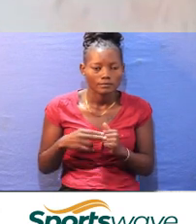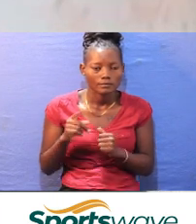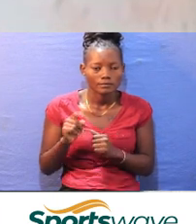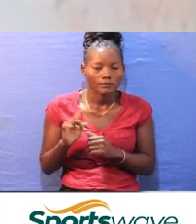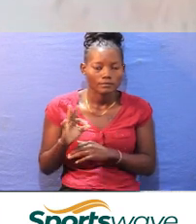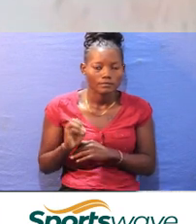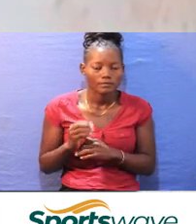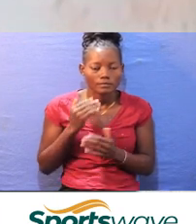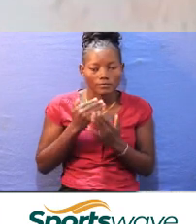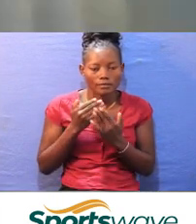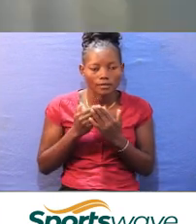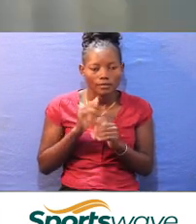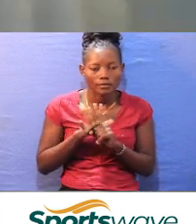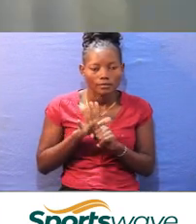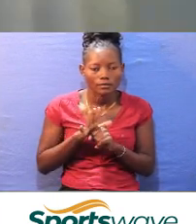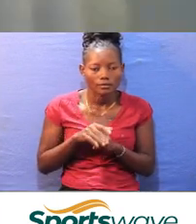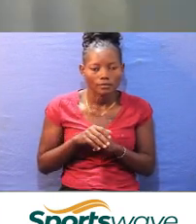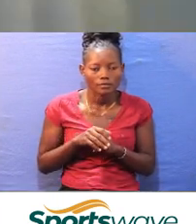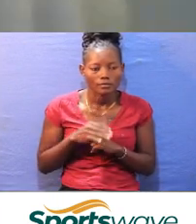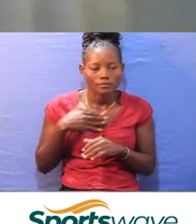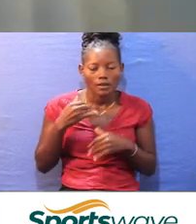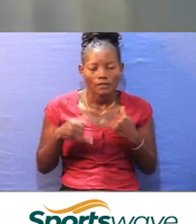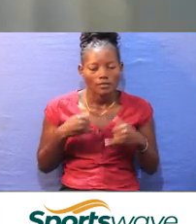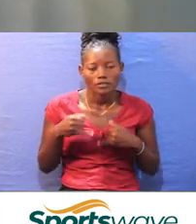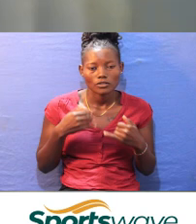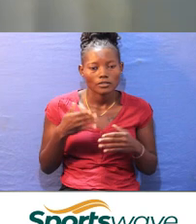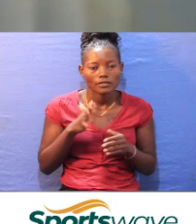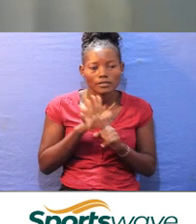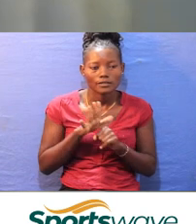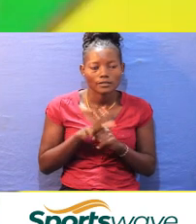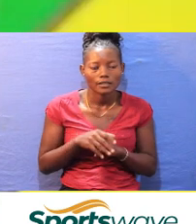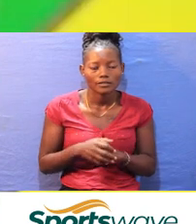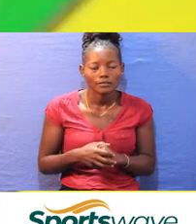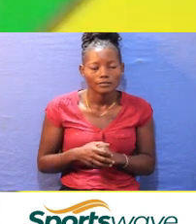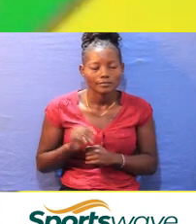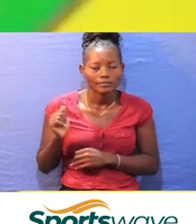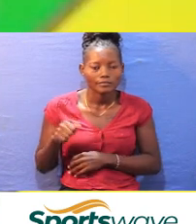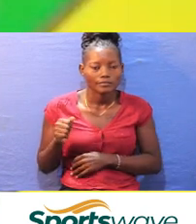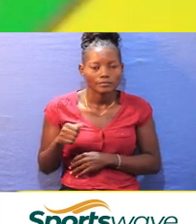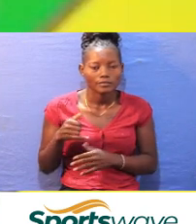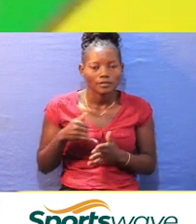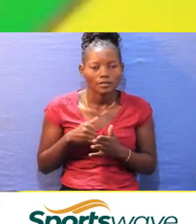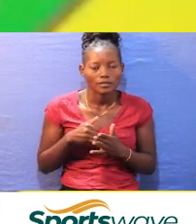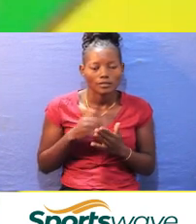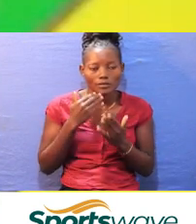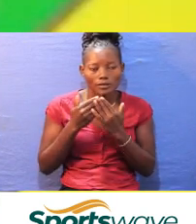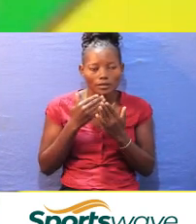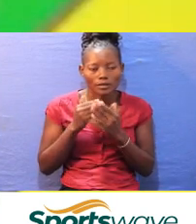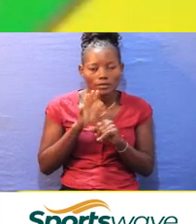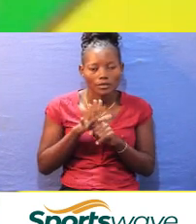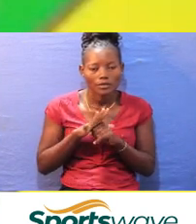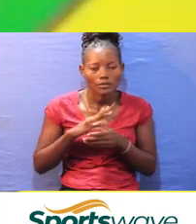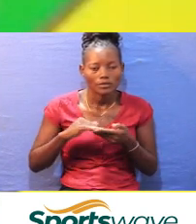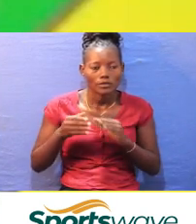guys. I really enjoyed this, and it was my pleasure to do this. Yeah, it's our pleasure too. We thank you so much for creating time for us and sharing